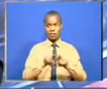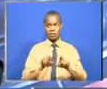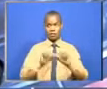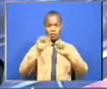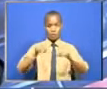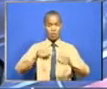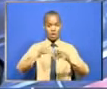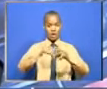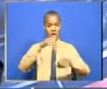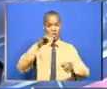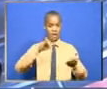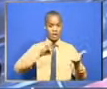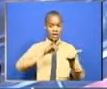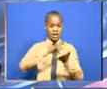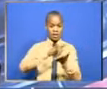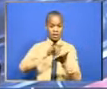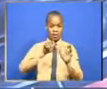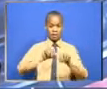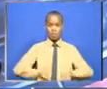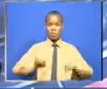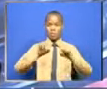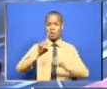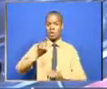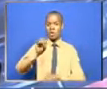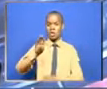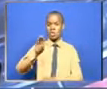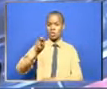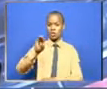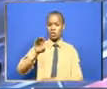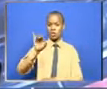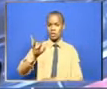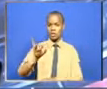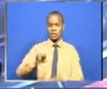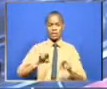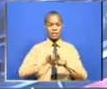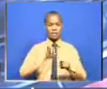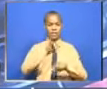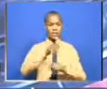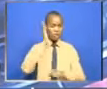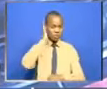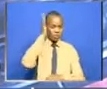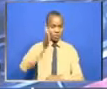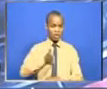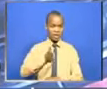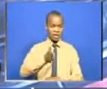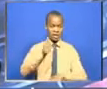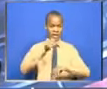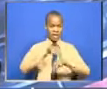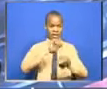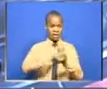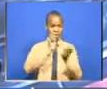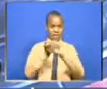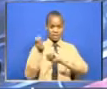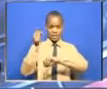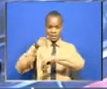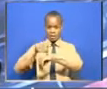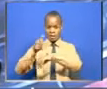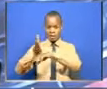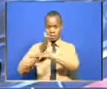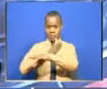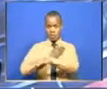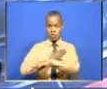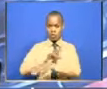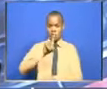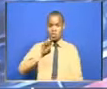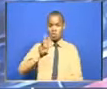by Air Lingus boss Sean Doyle. He will stay on as a non-executive chairman for a transition period before Mr. Doyle